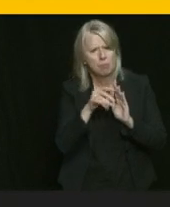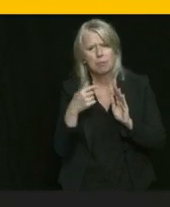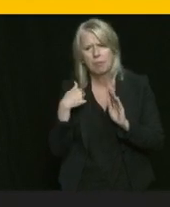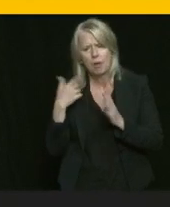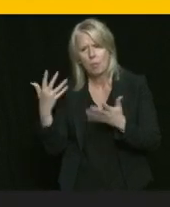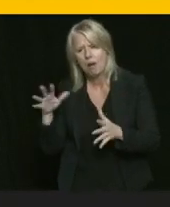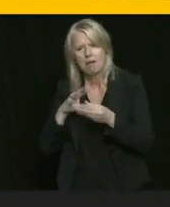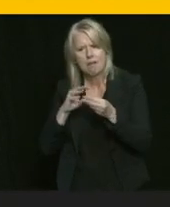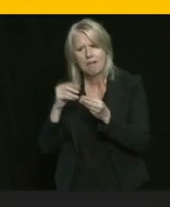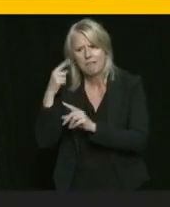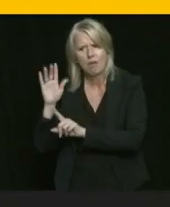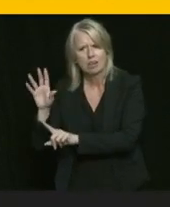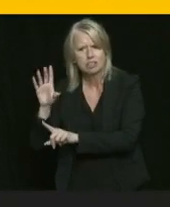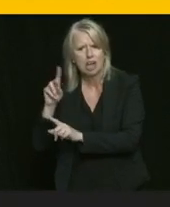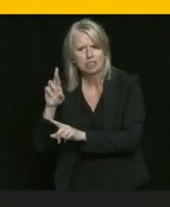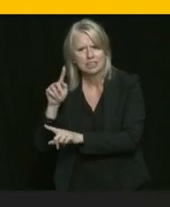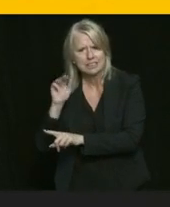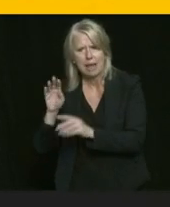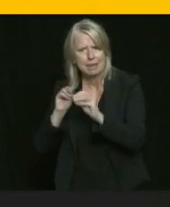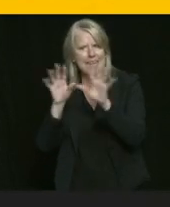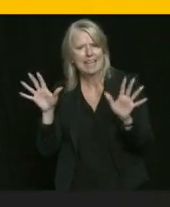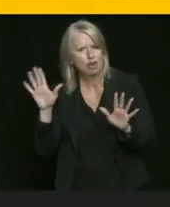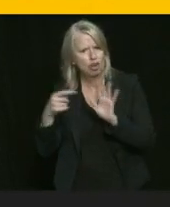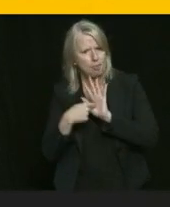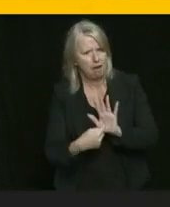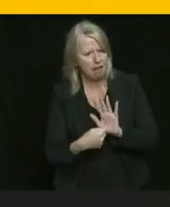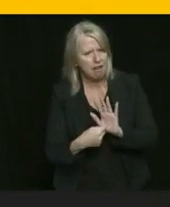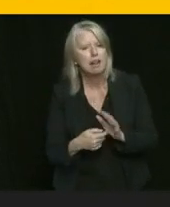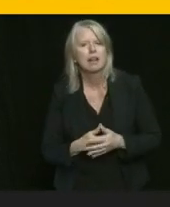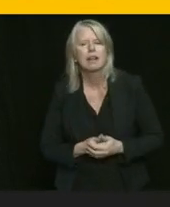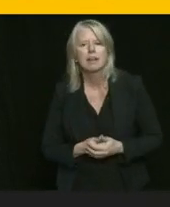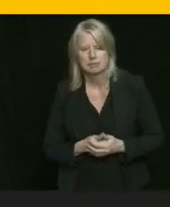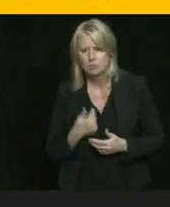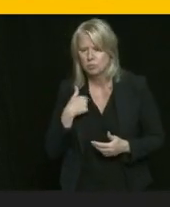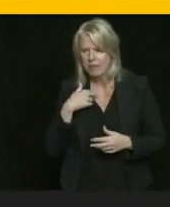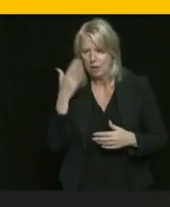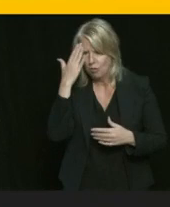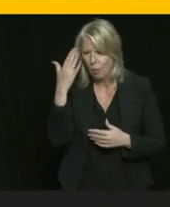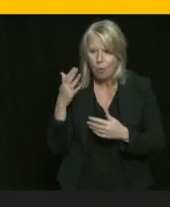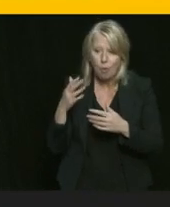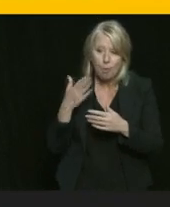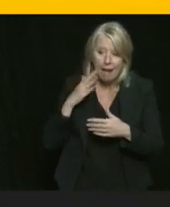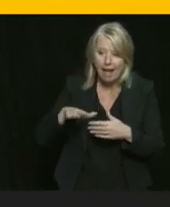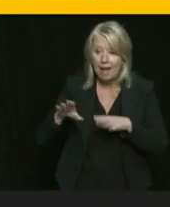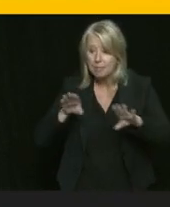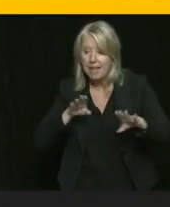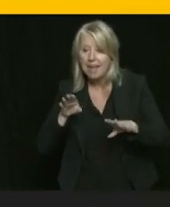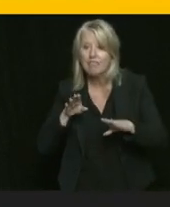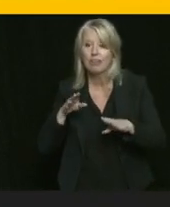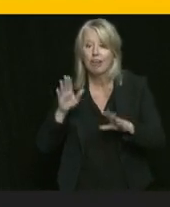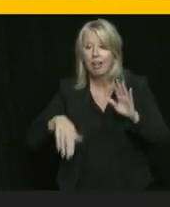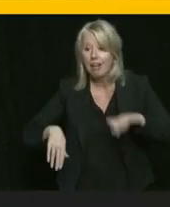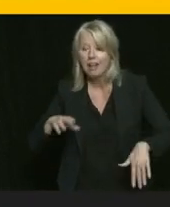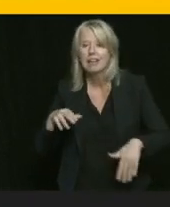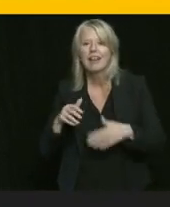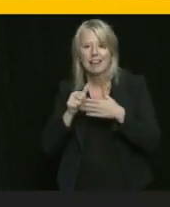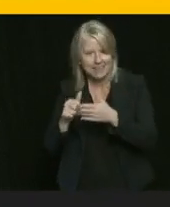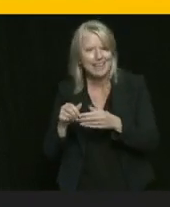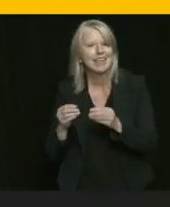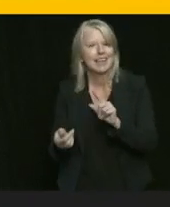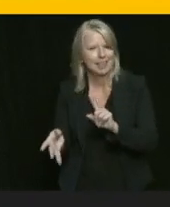and the modelling, which was very, very clear, but we know what bad behaviour leads to, and we know what when people actually